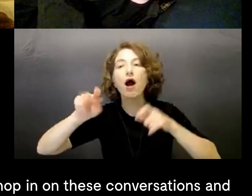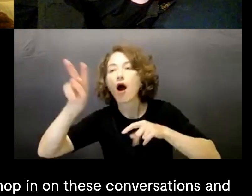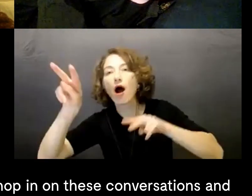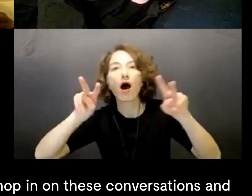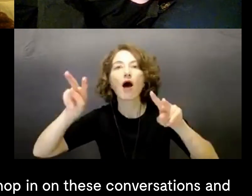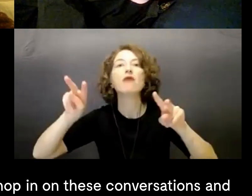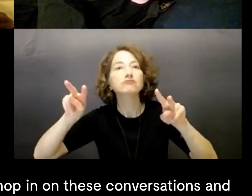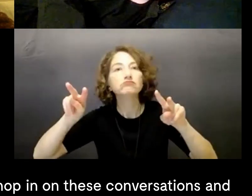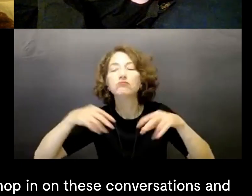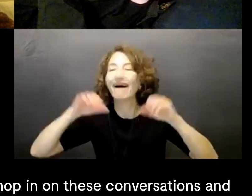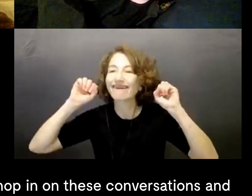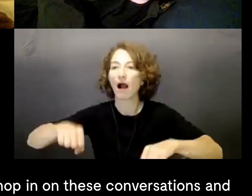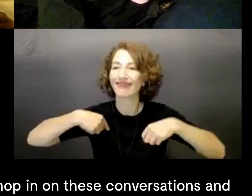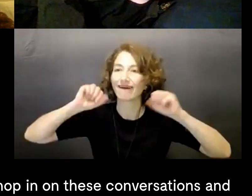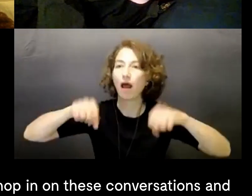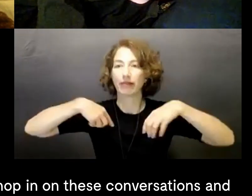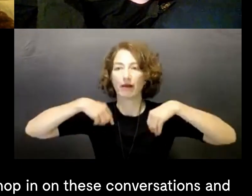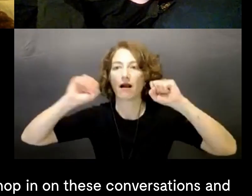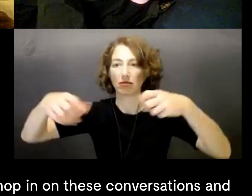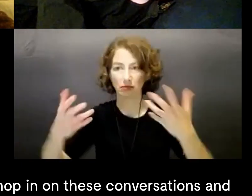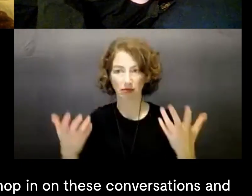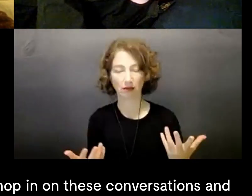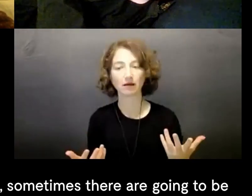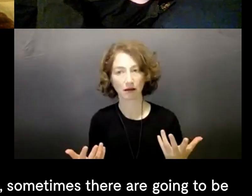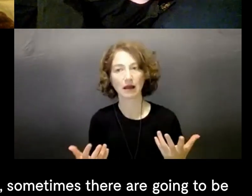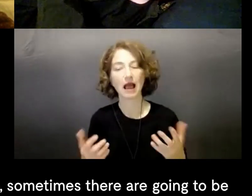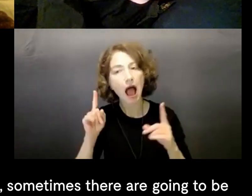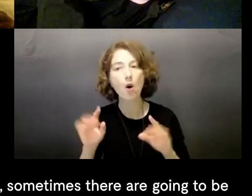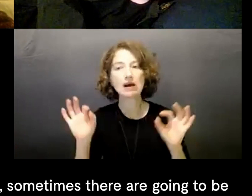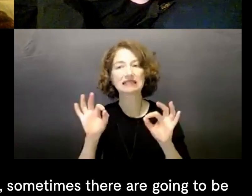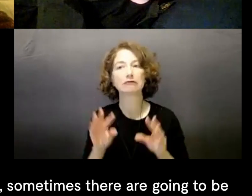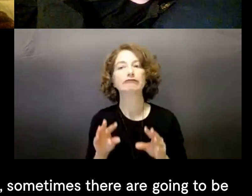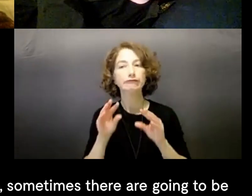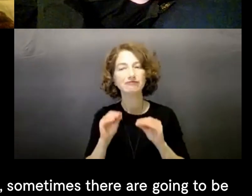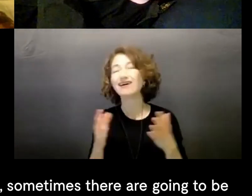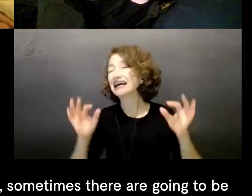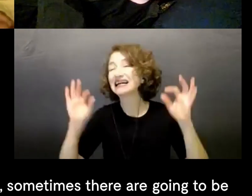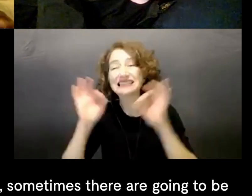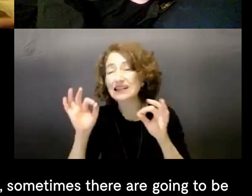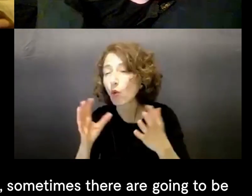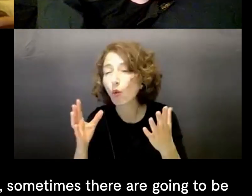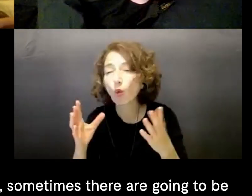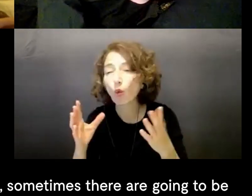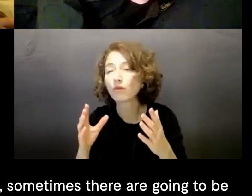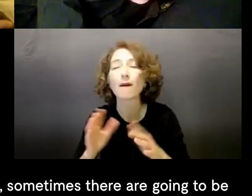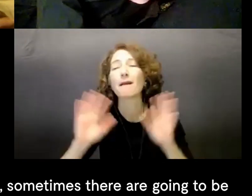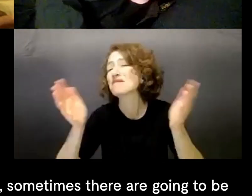in on these conversations and take some risks as well. And, when risks happen, sometimes there are going to be things